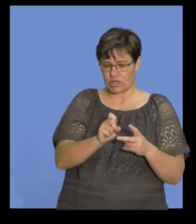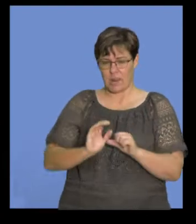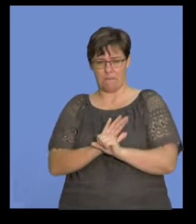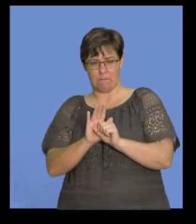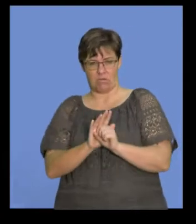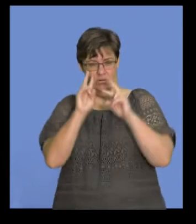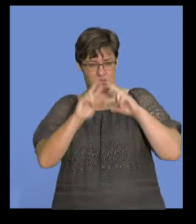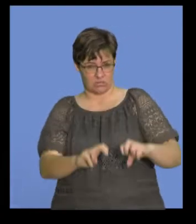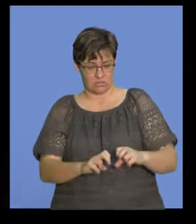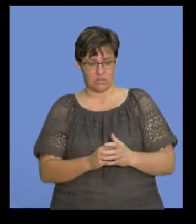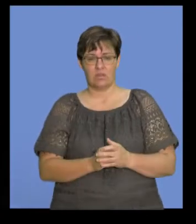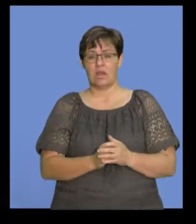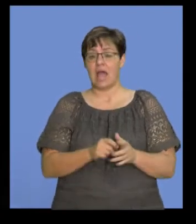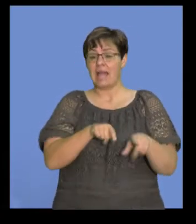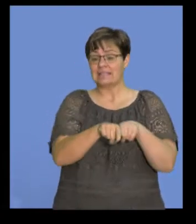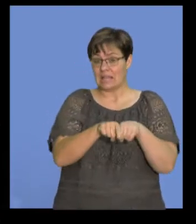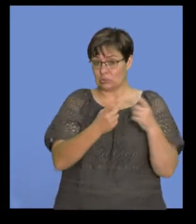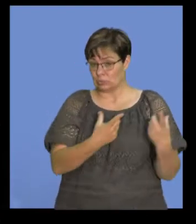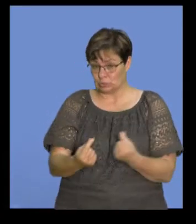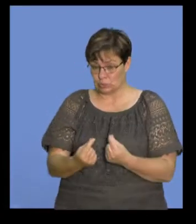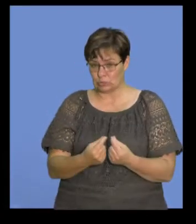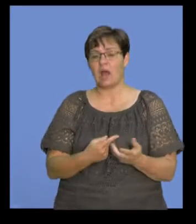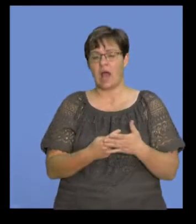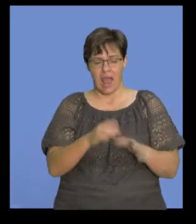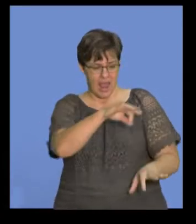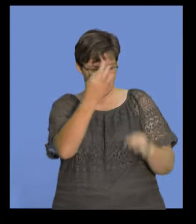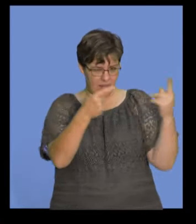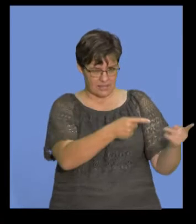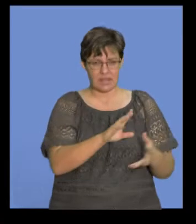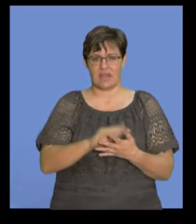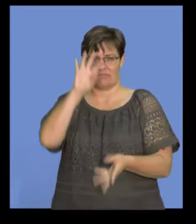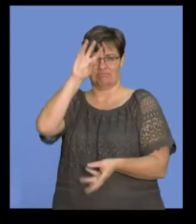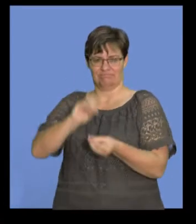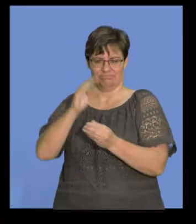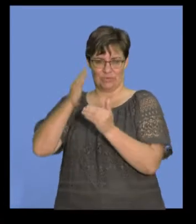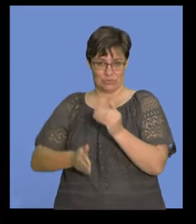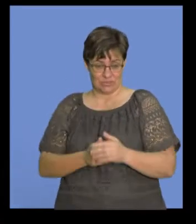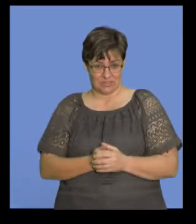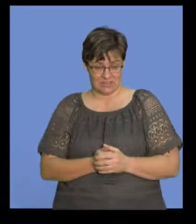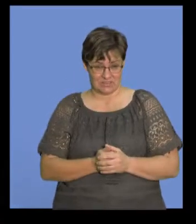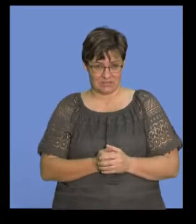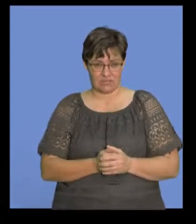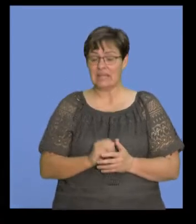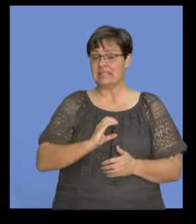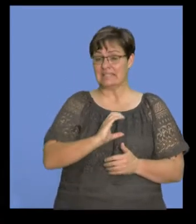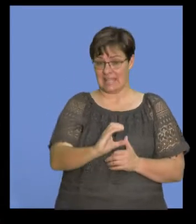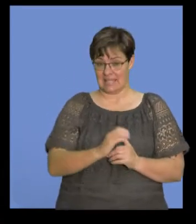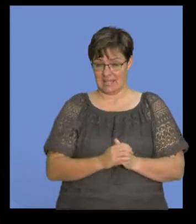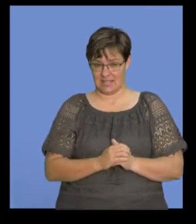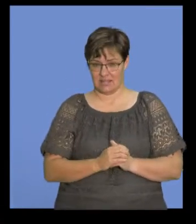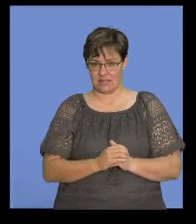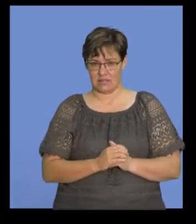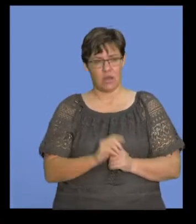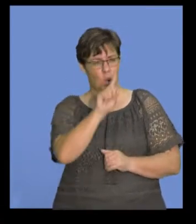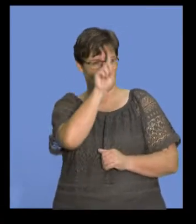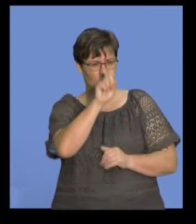research, conduct an experiment, analyze the data, and then draw conclusions. Okay? Option C is